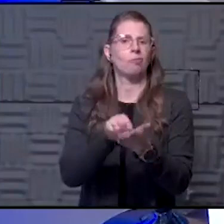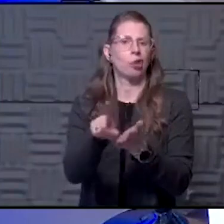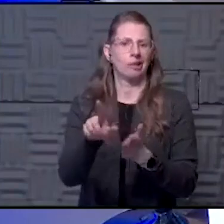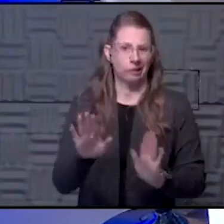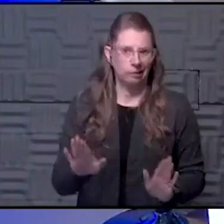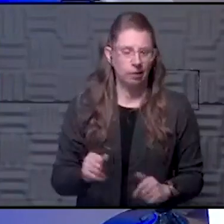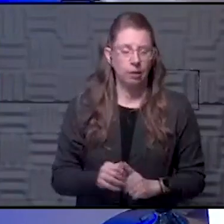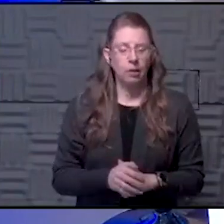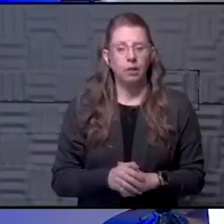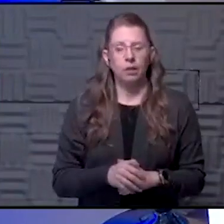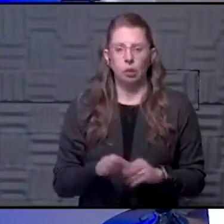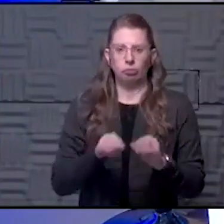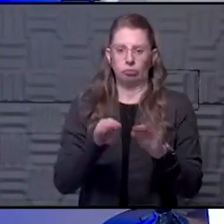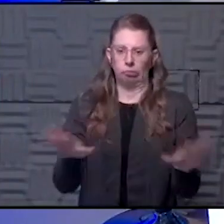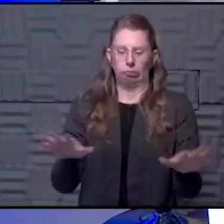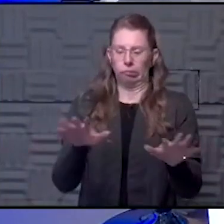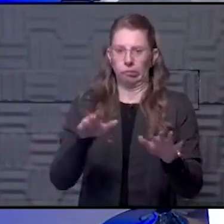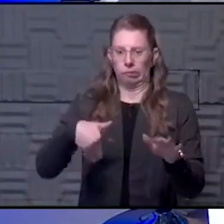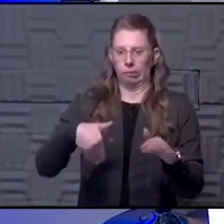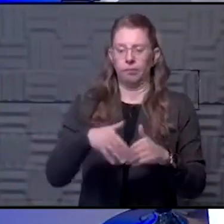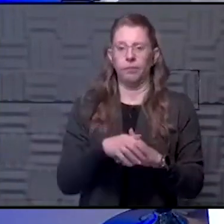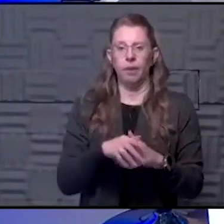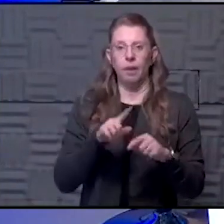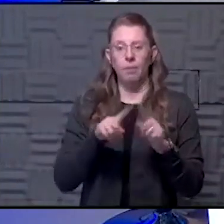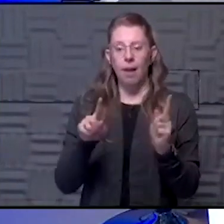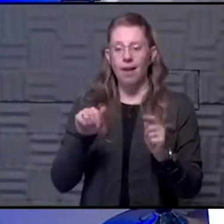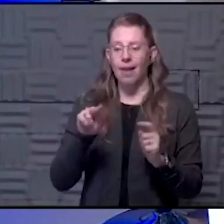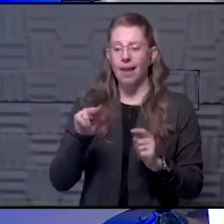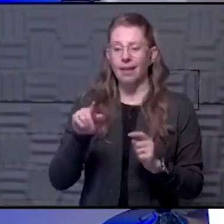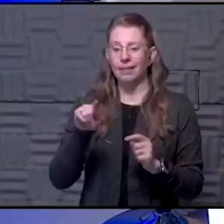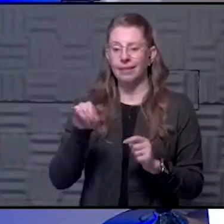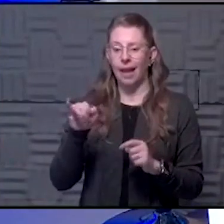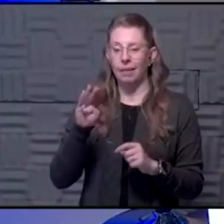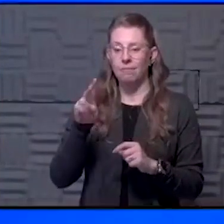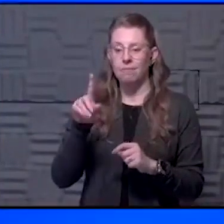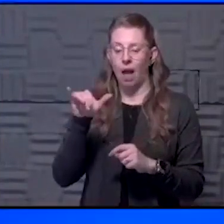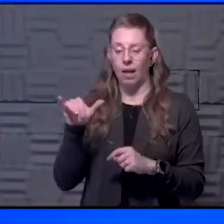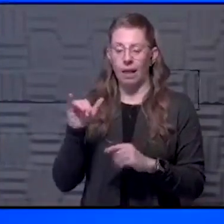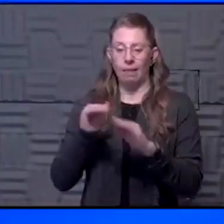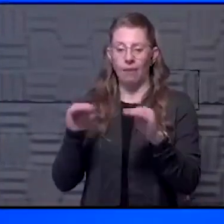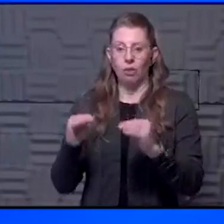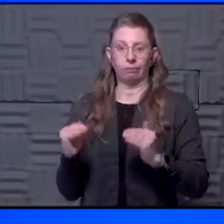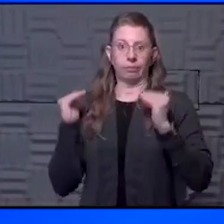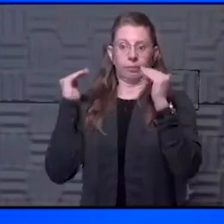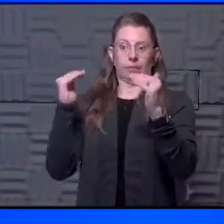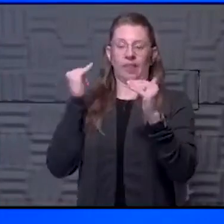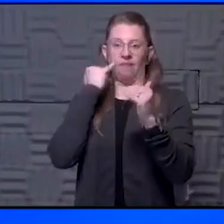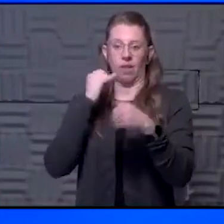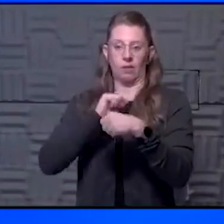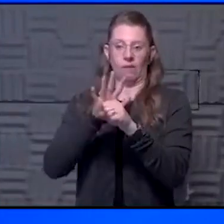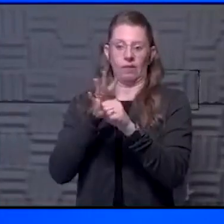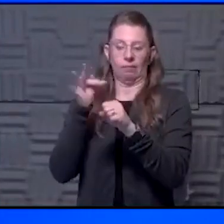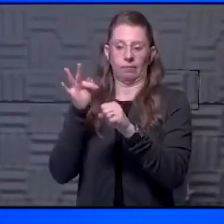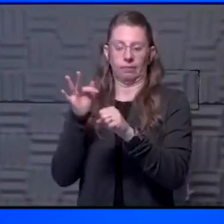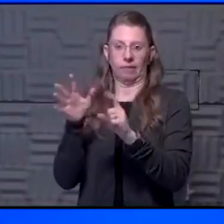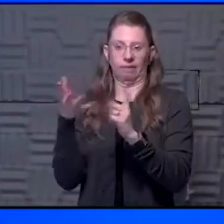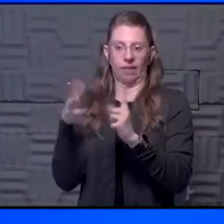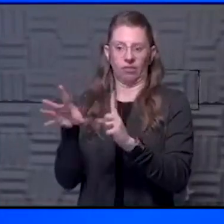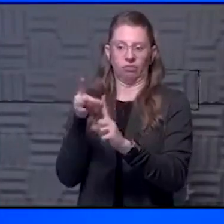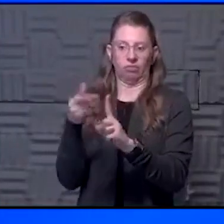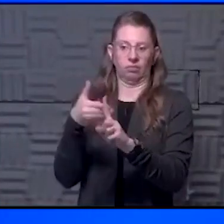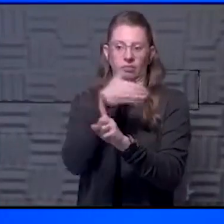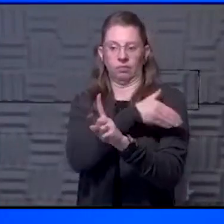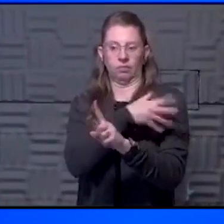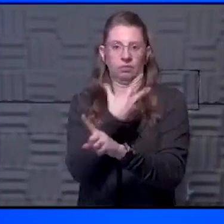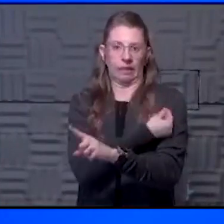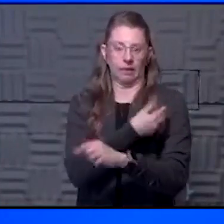But, it did say that you have higher antibody levels if you've had COVID and then you get the vaccine. I don't think that we can